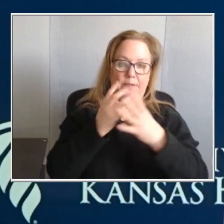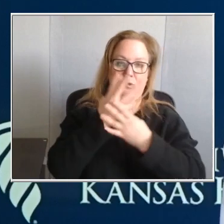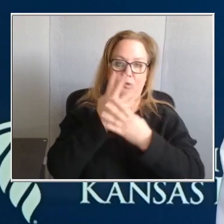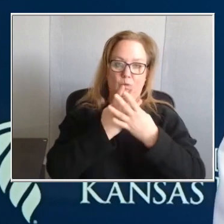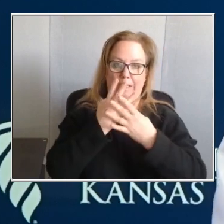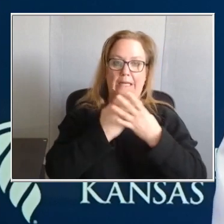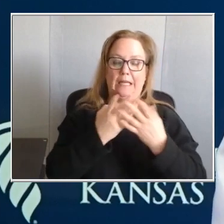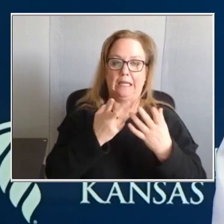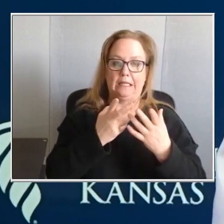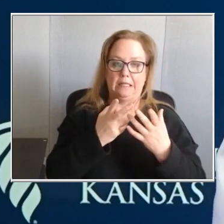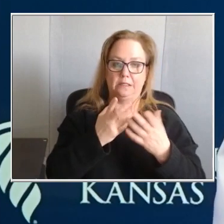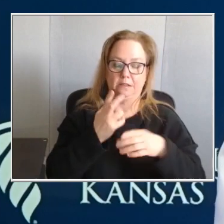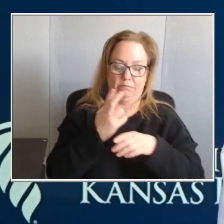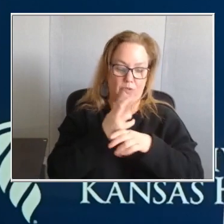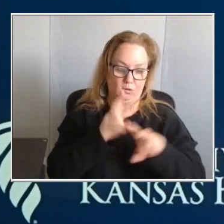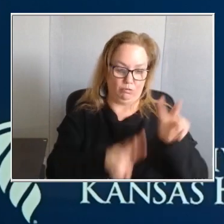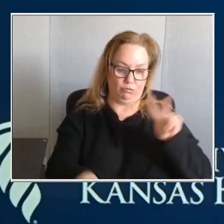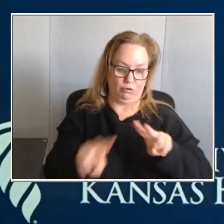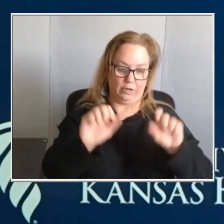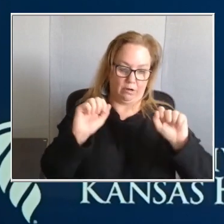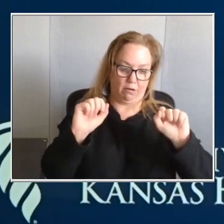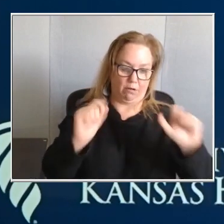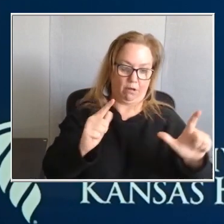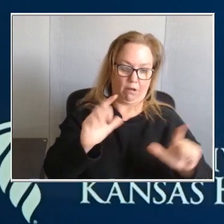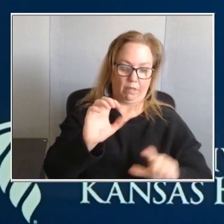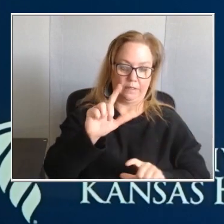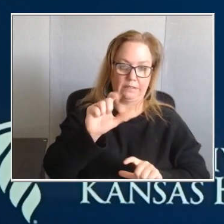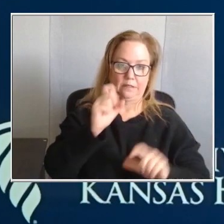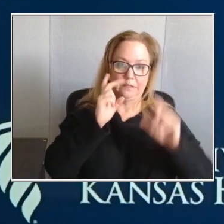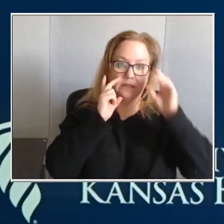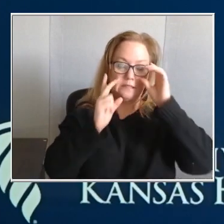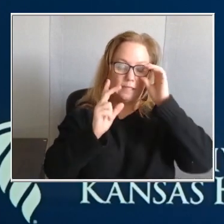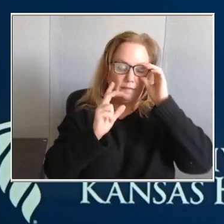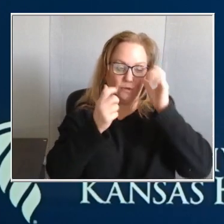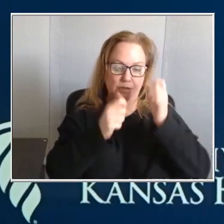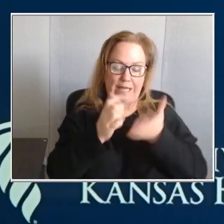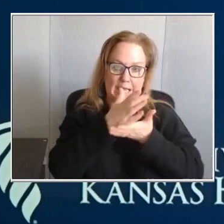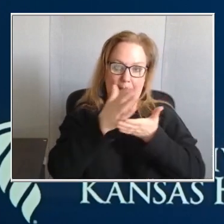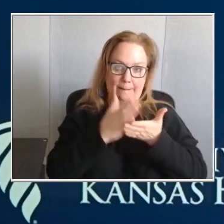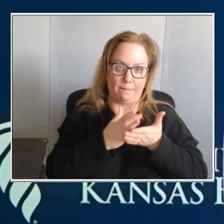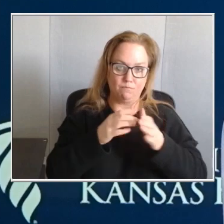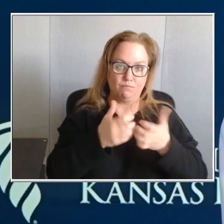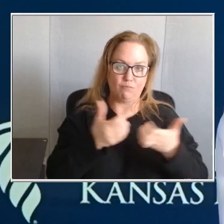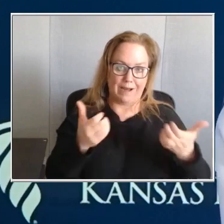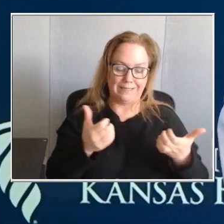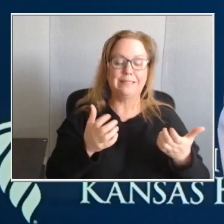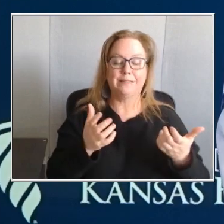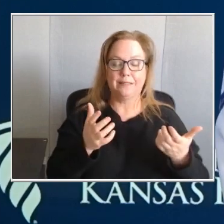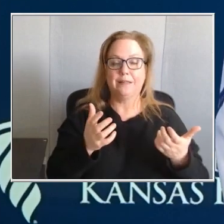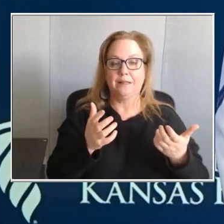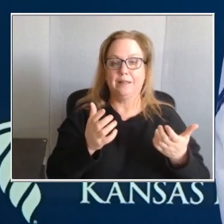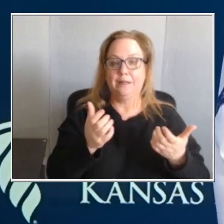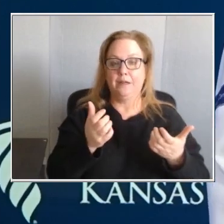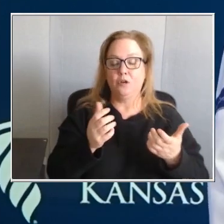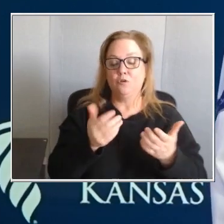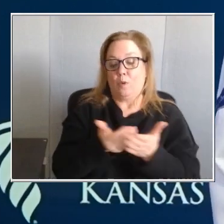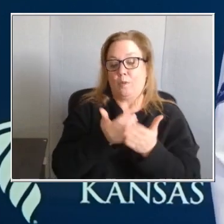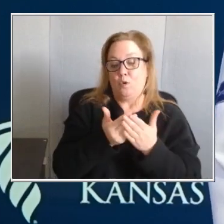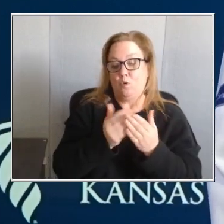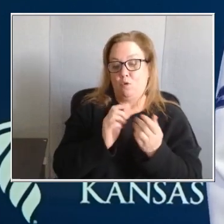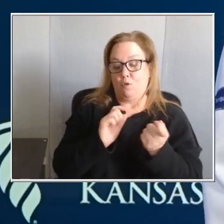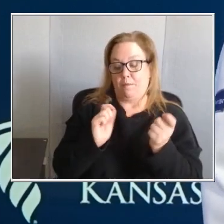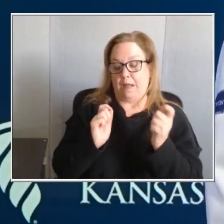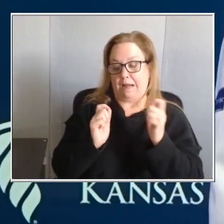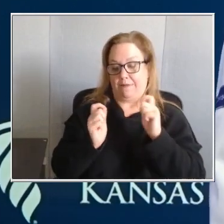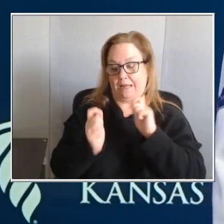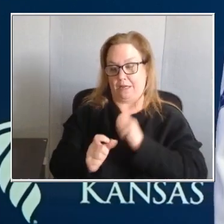that's undertaken to look at all the cells and see if there are these chromosomal breaks. Now, with new modifications of the work that